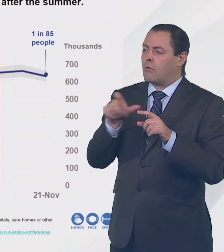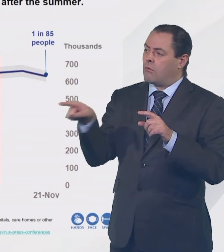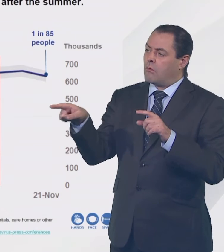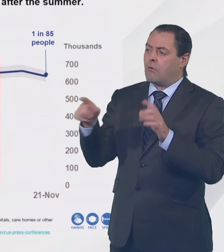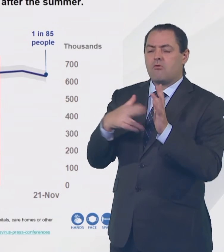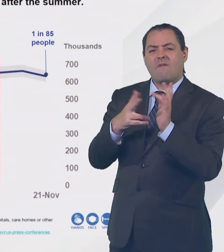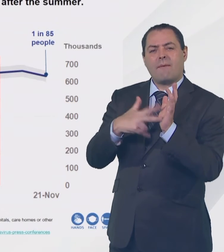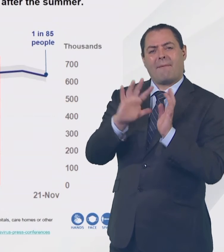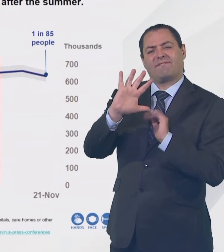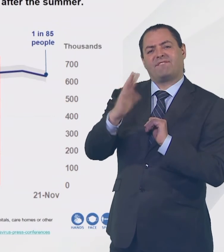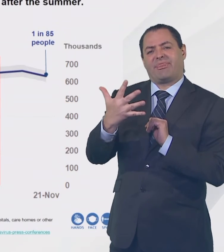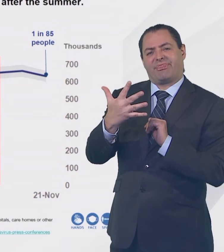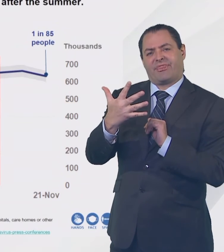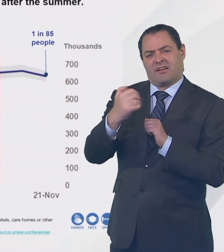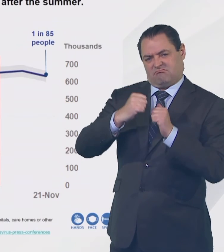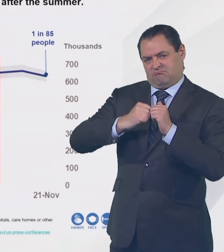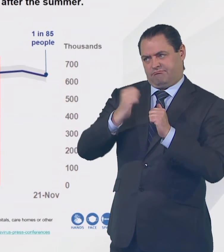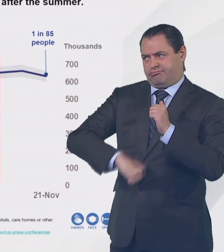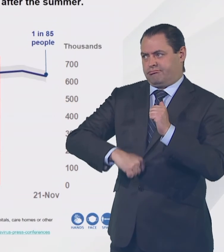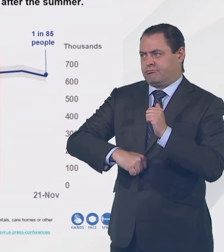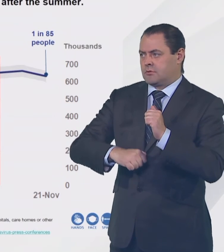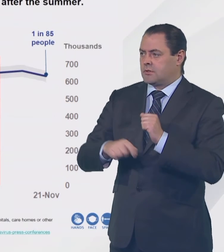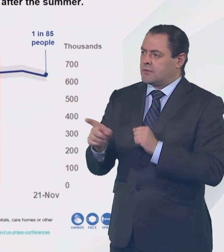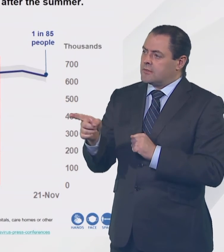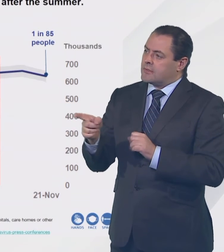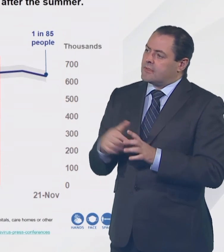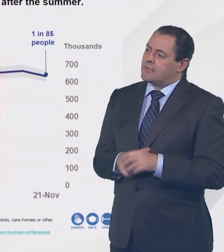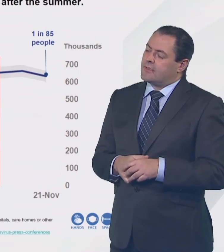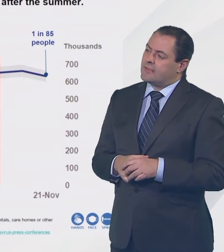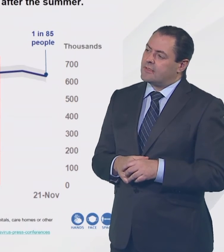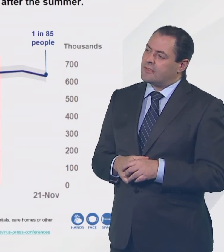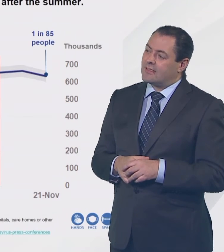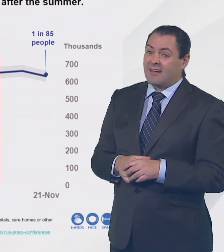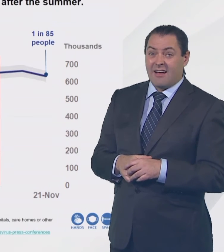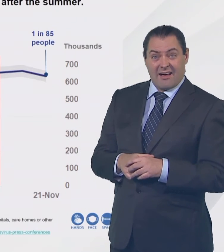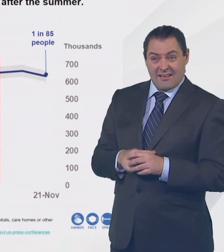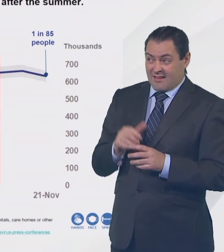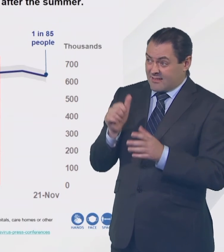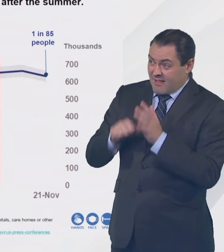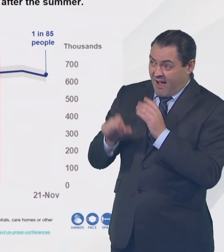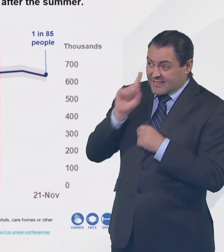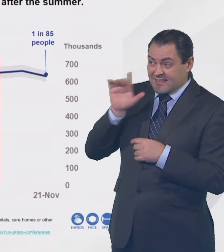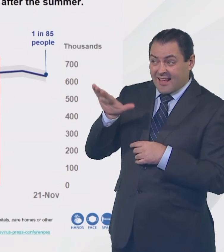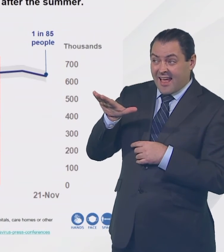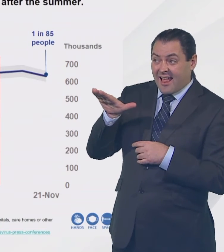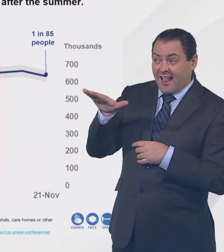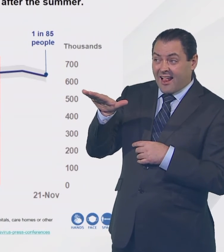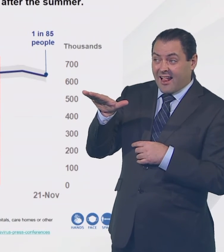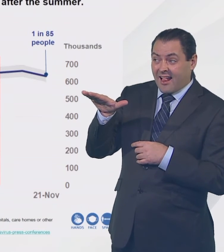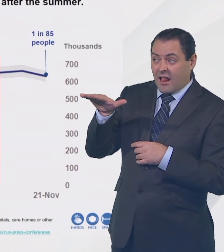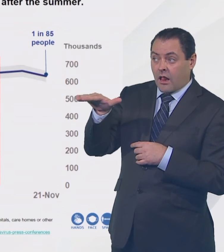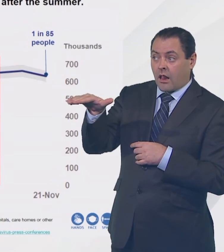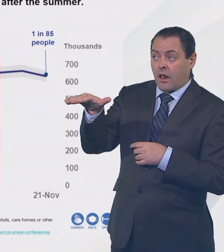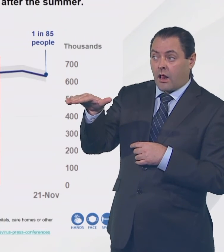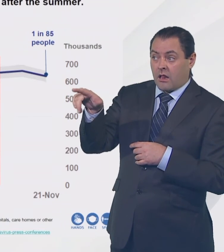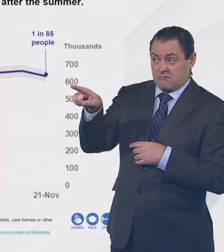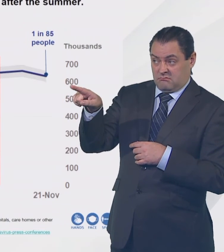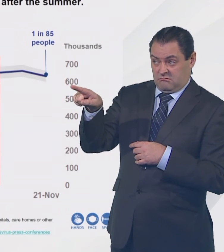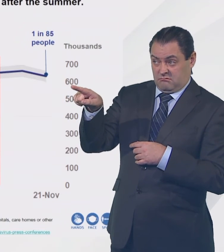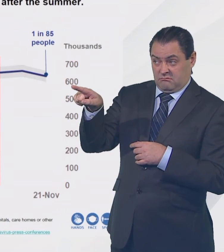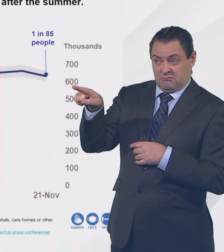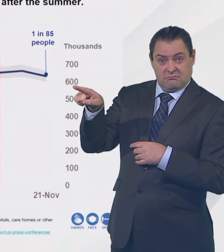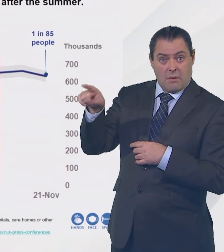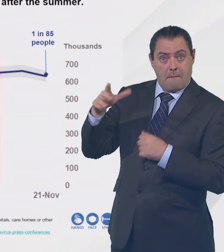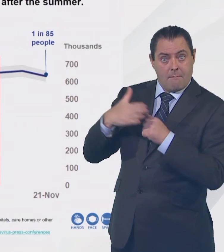And here you can see that as the national restrictions start to work, not only have we now got a